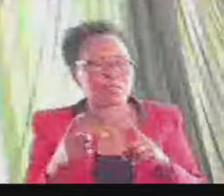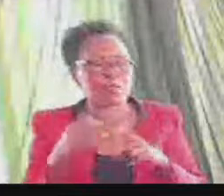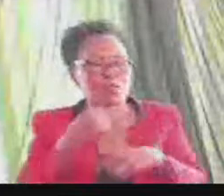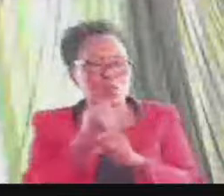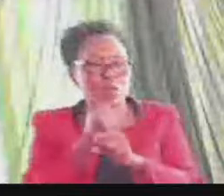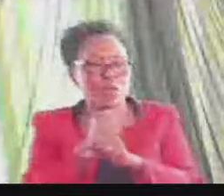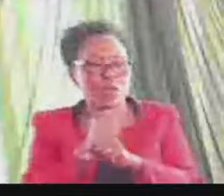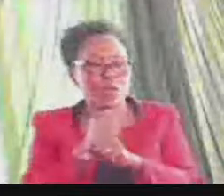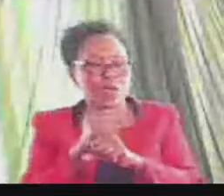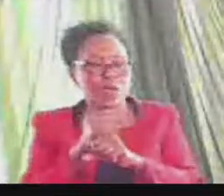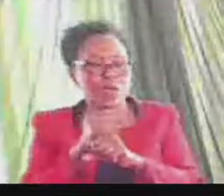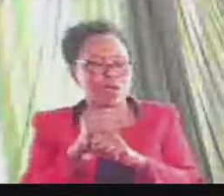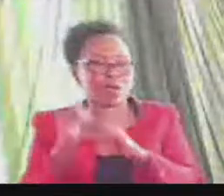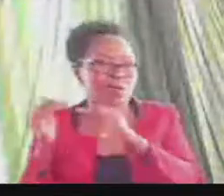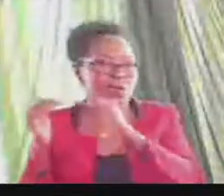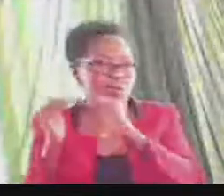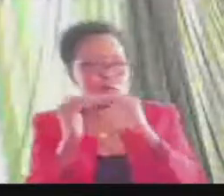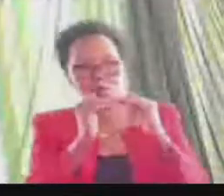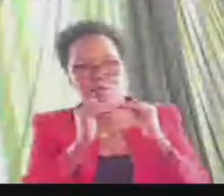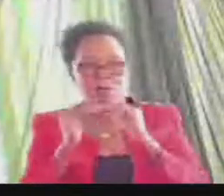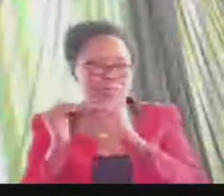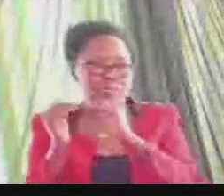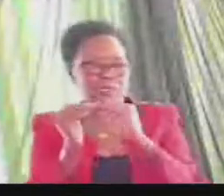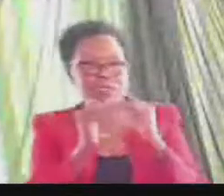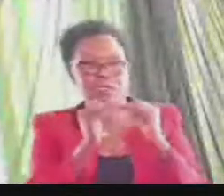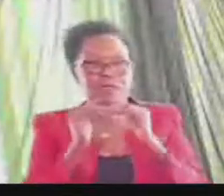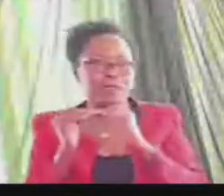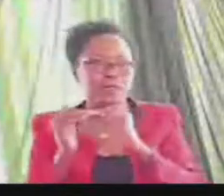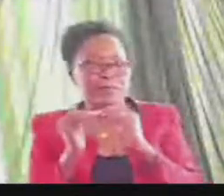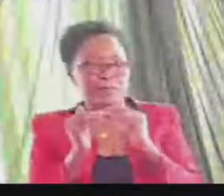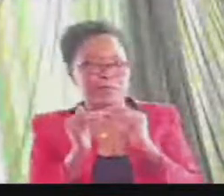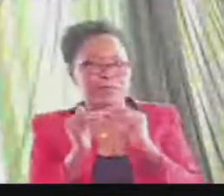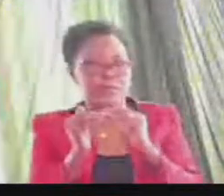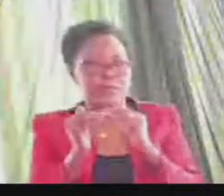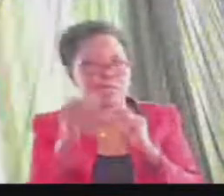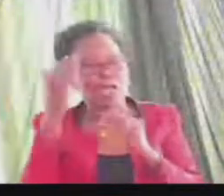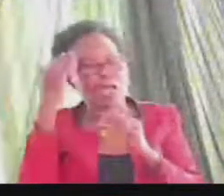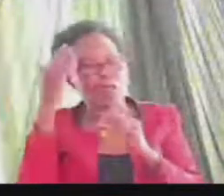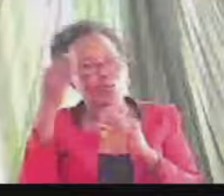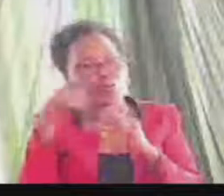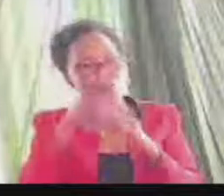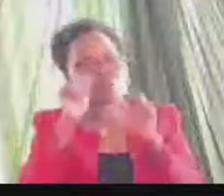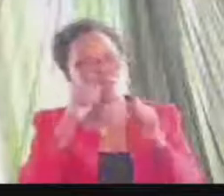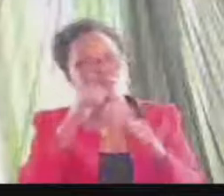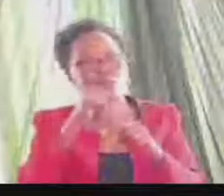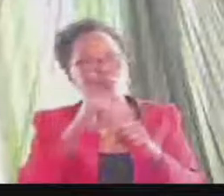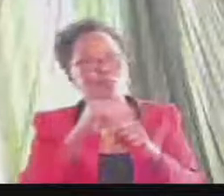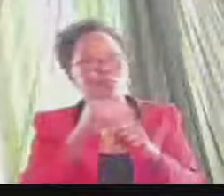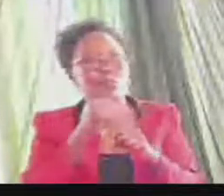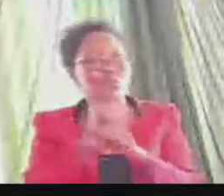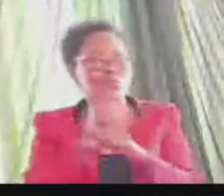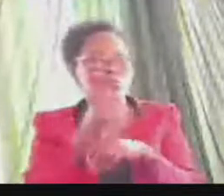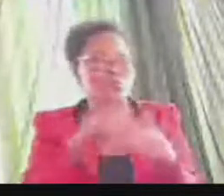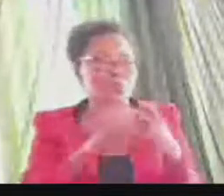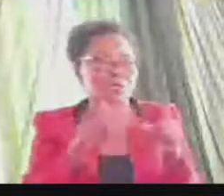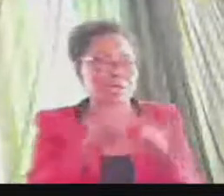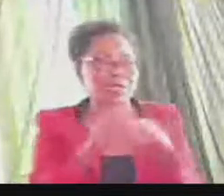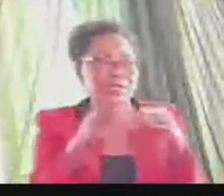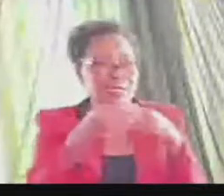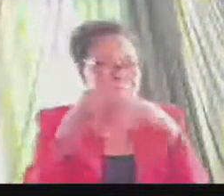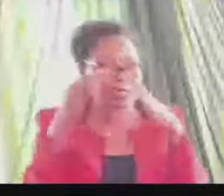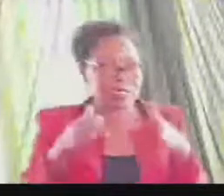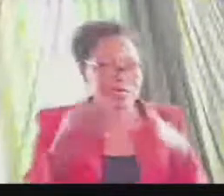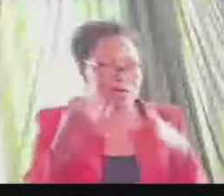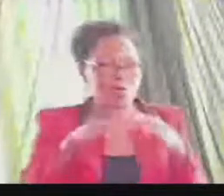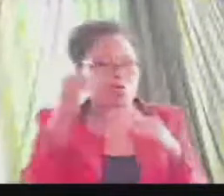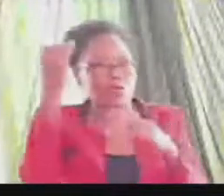this certainty, as is being said time and again, I don't know what steps you take as the leader of the institution to